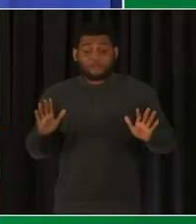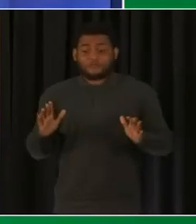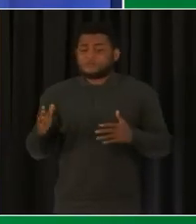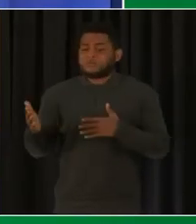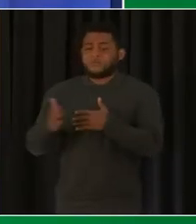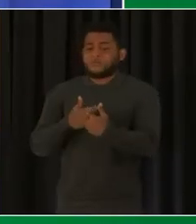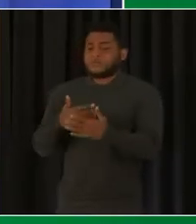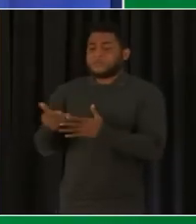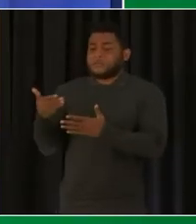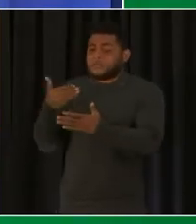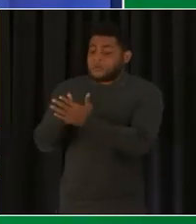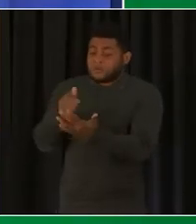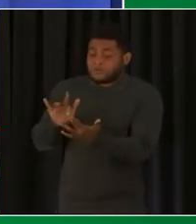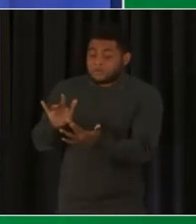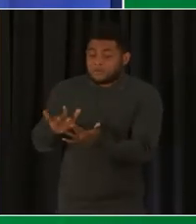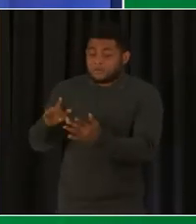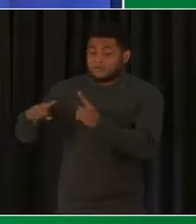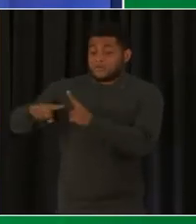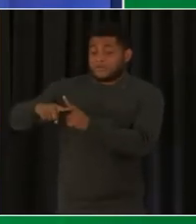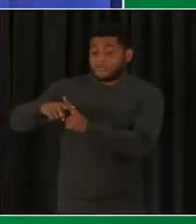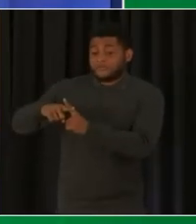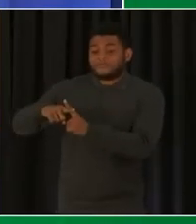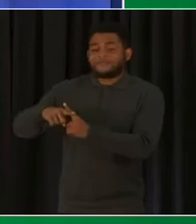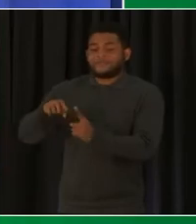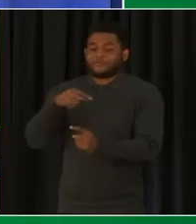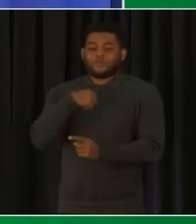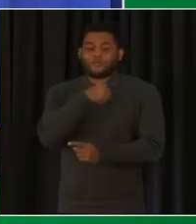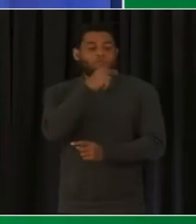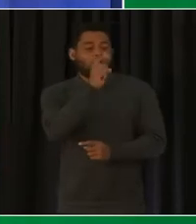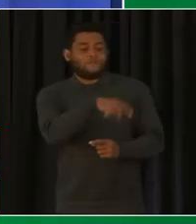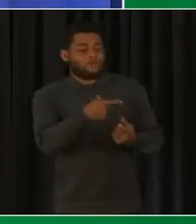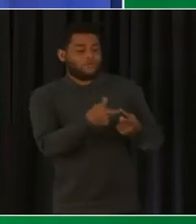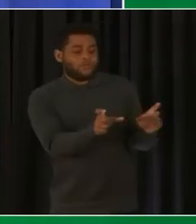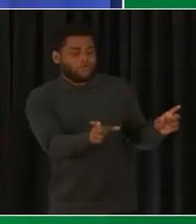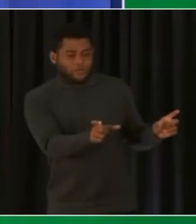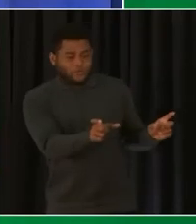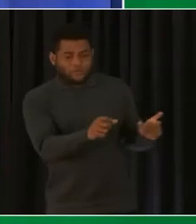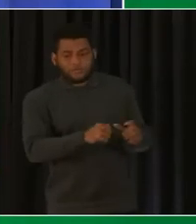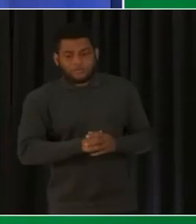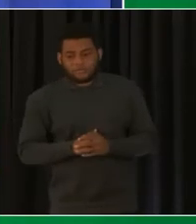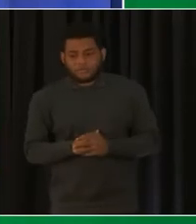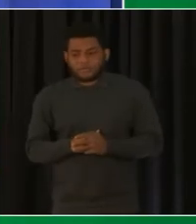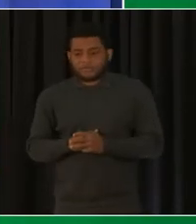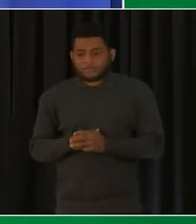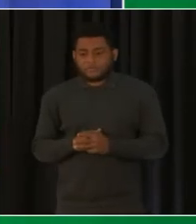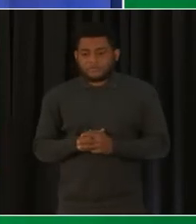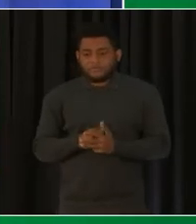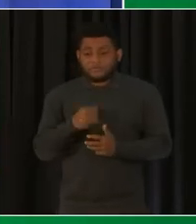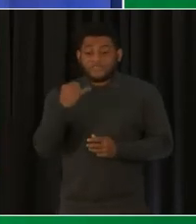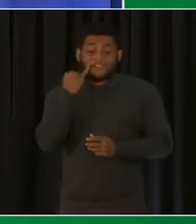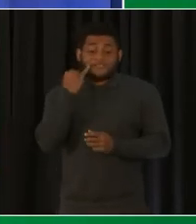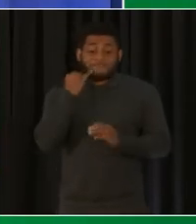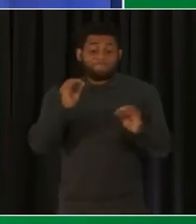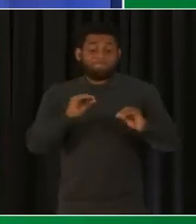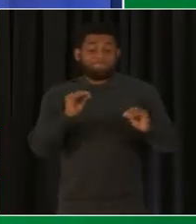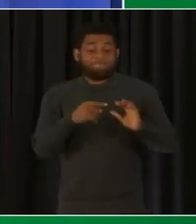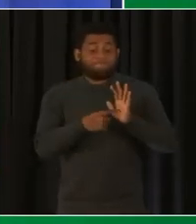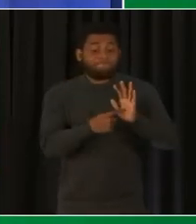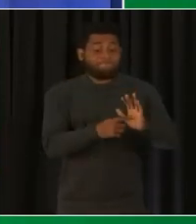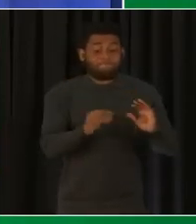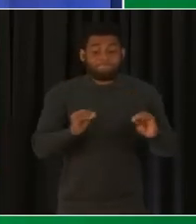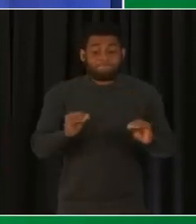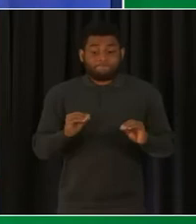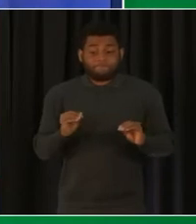close contact with an individual who is positive, they do not need to quarantine as long as they remain without symptoms of COVID. So